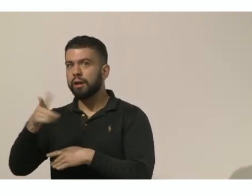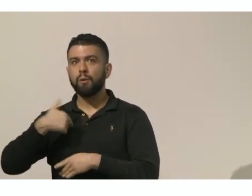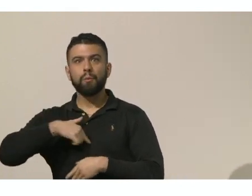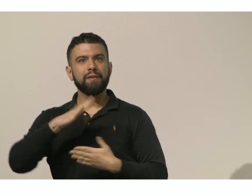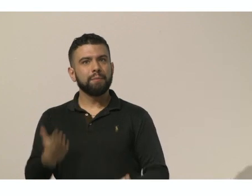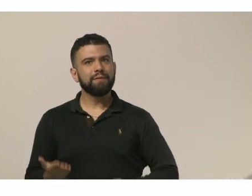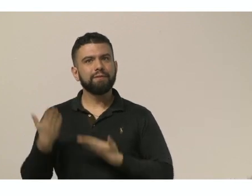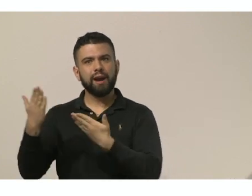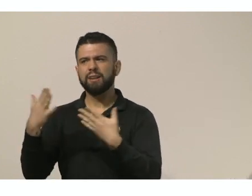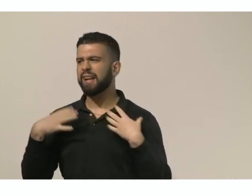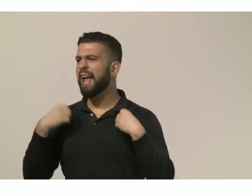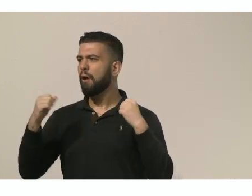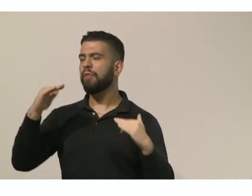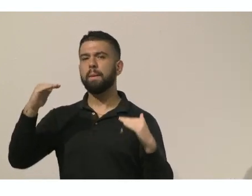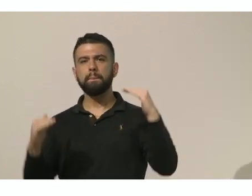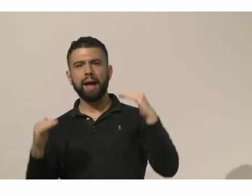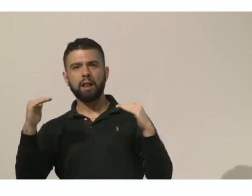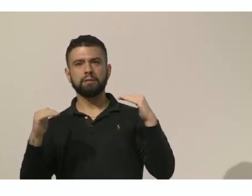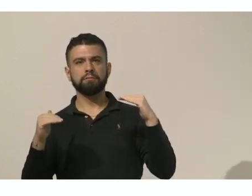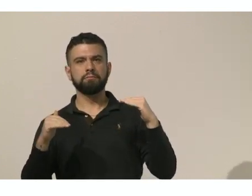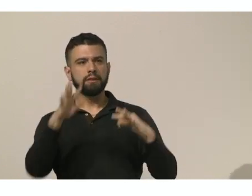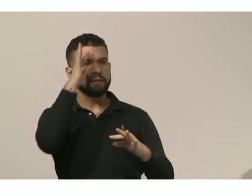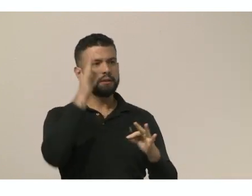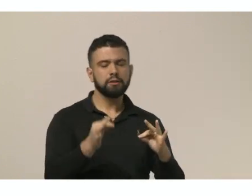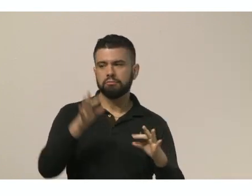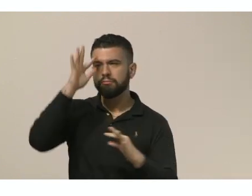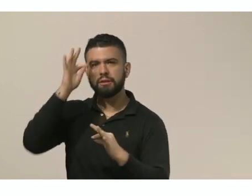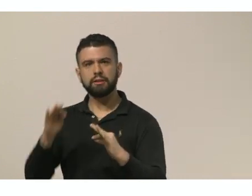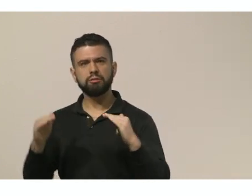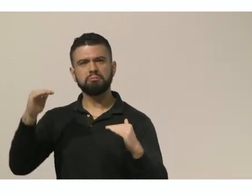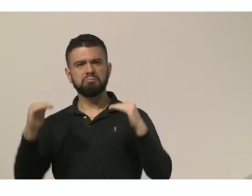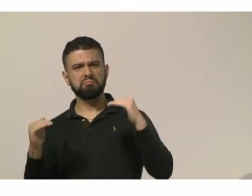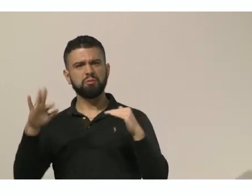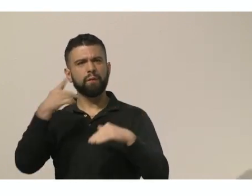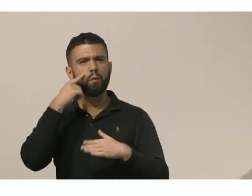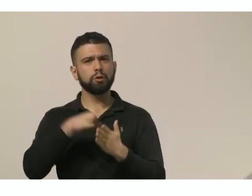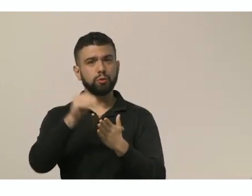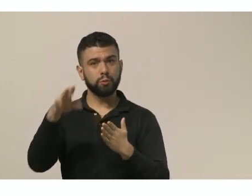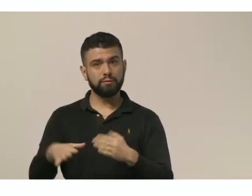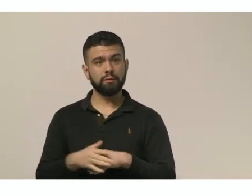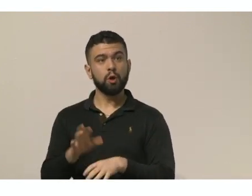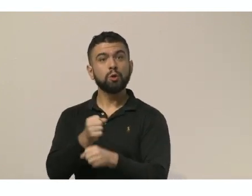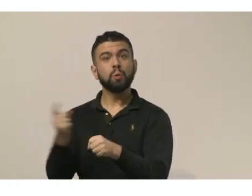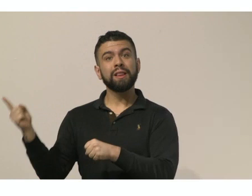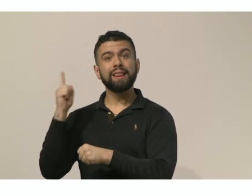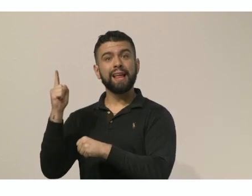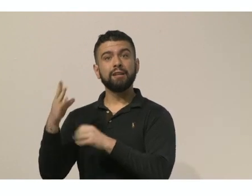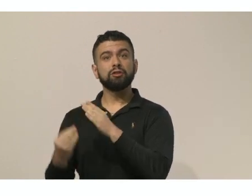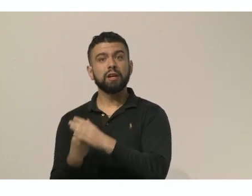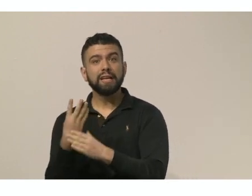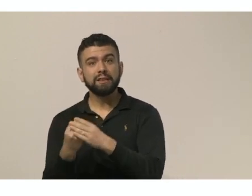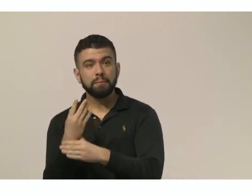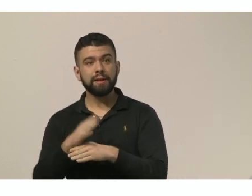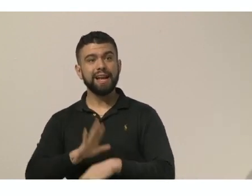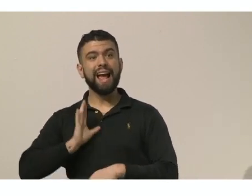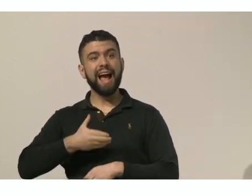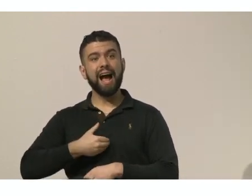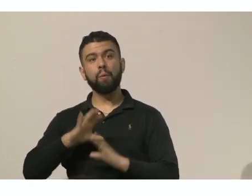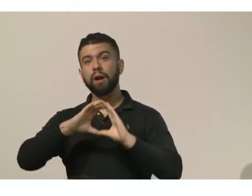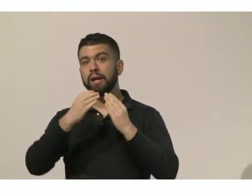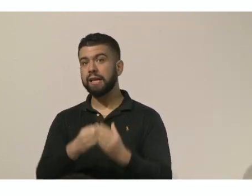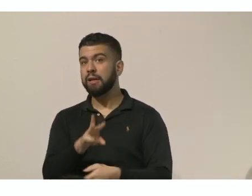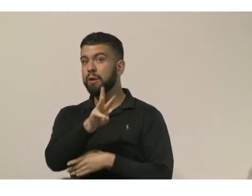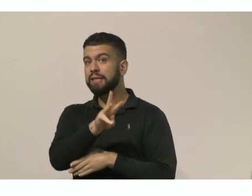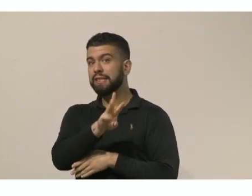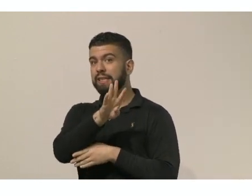of choice of modality for students. In fact, this past spring, our classes were 64% fully